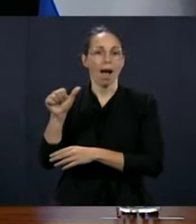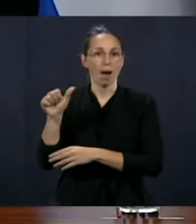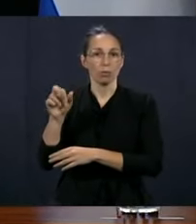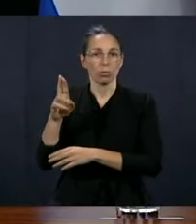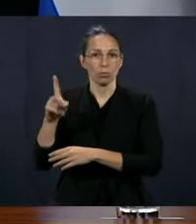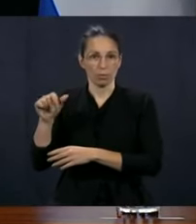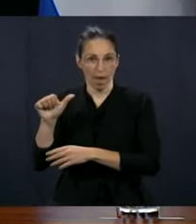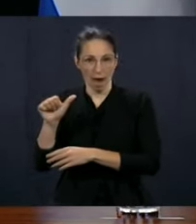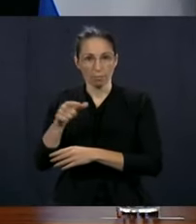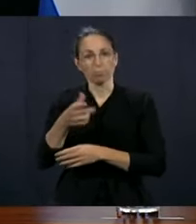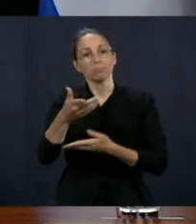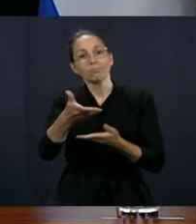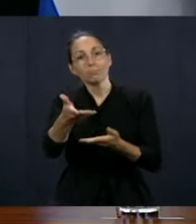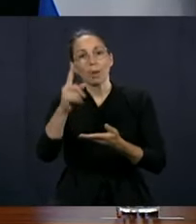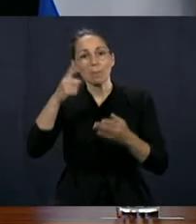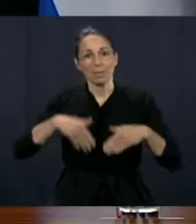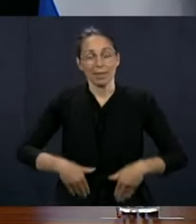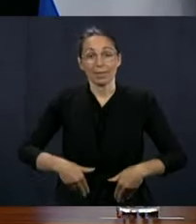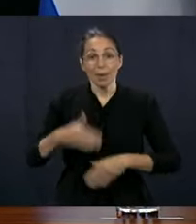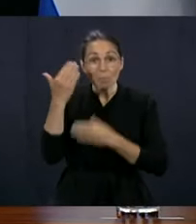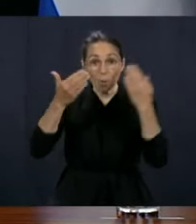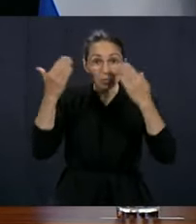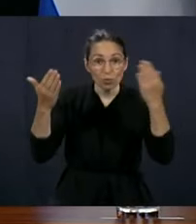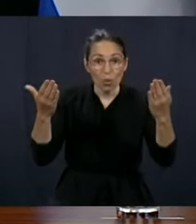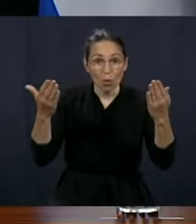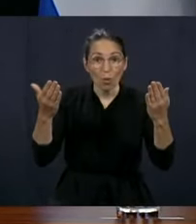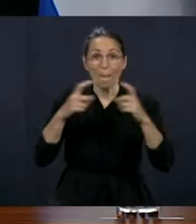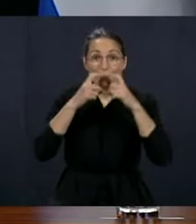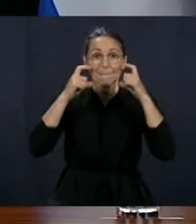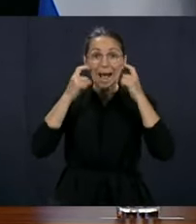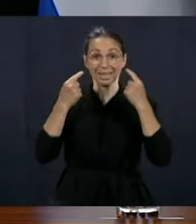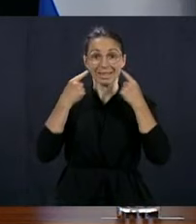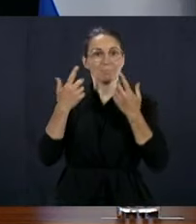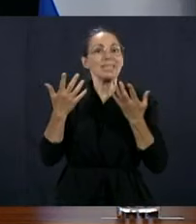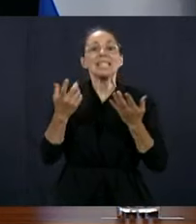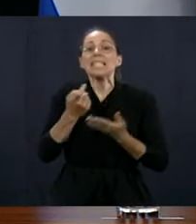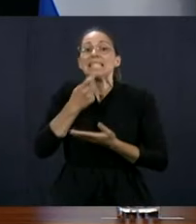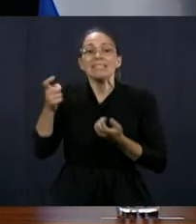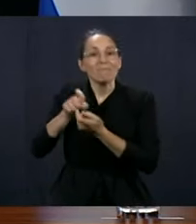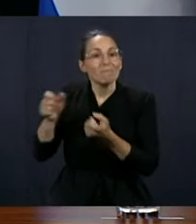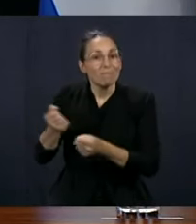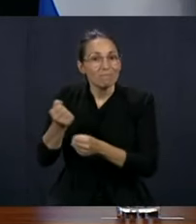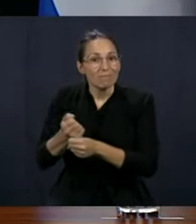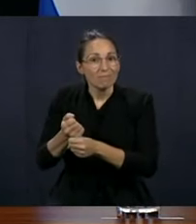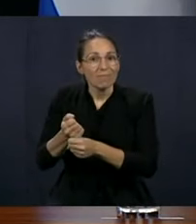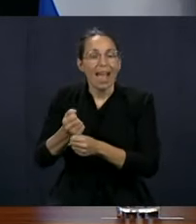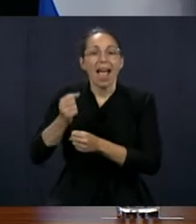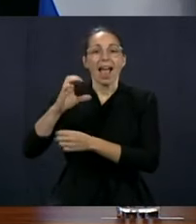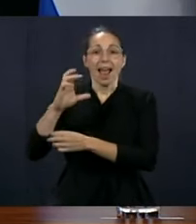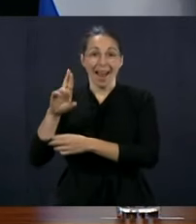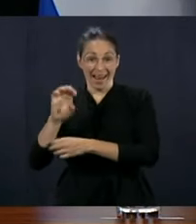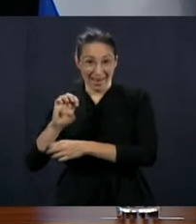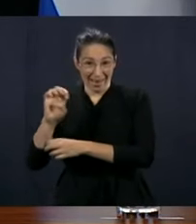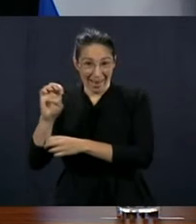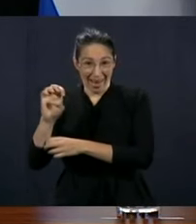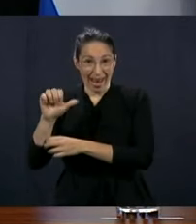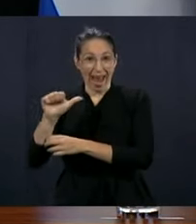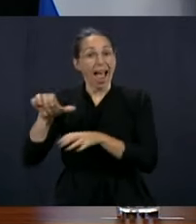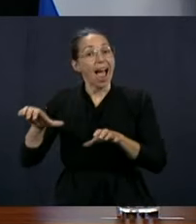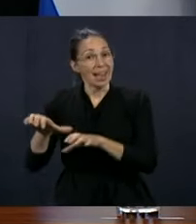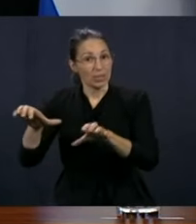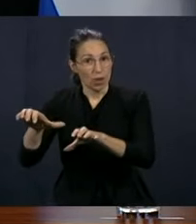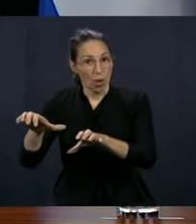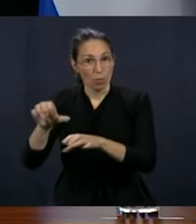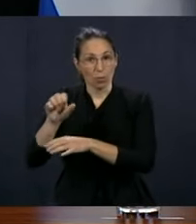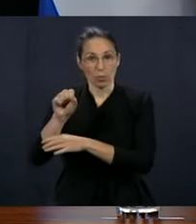everyone. The mask that I'm wearing today was made by the Atelier Création du Suroît, an organization